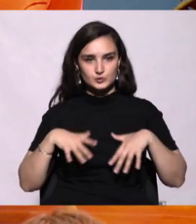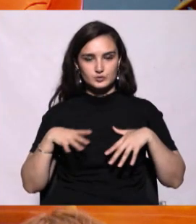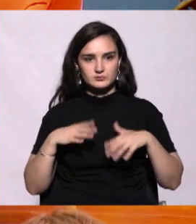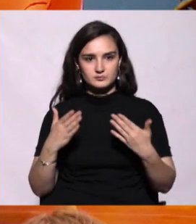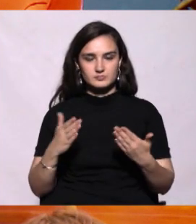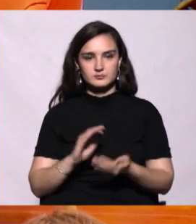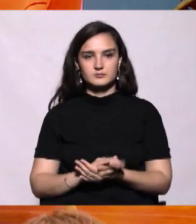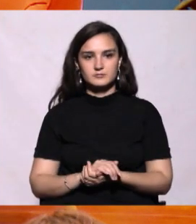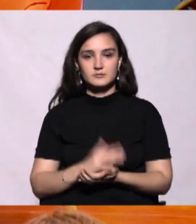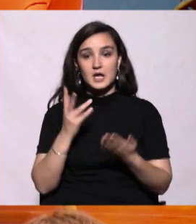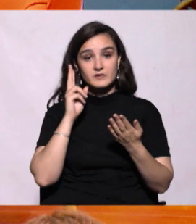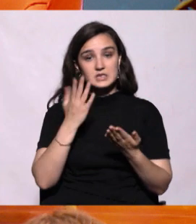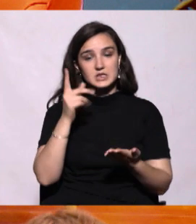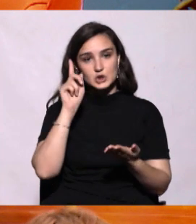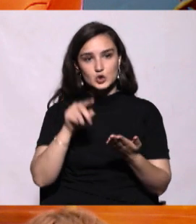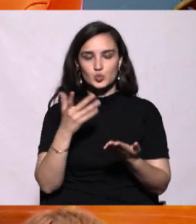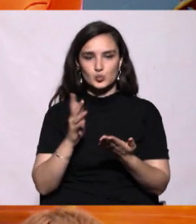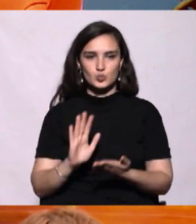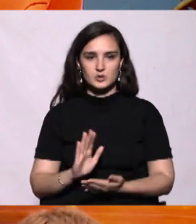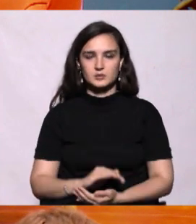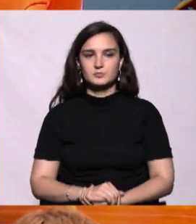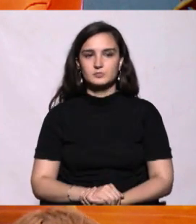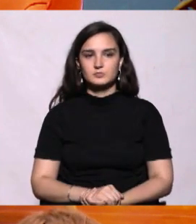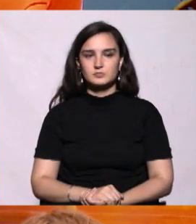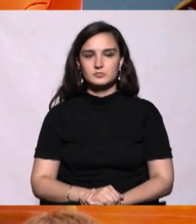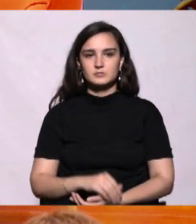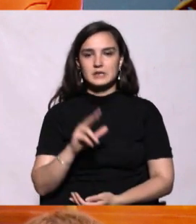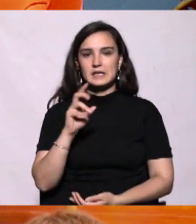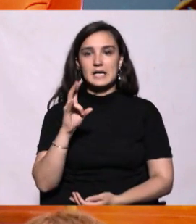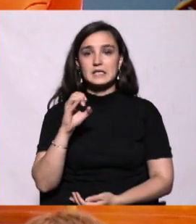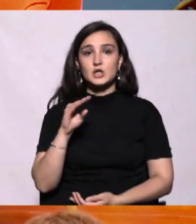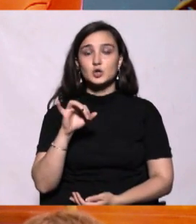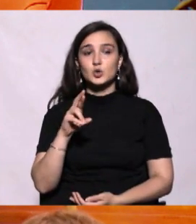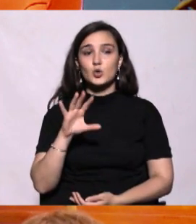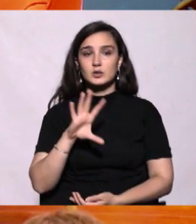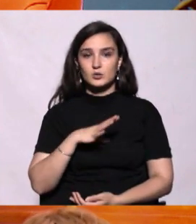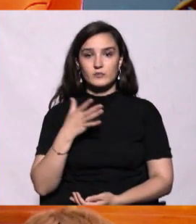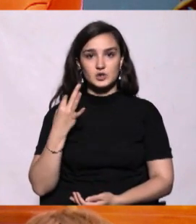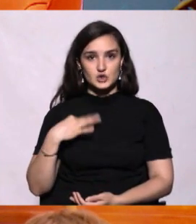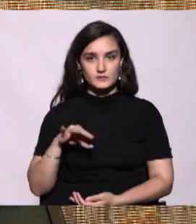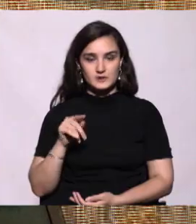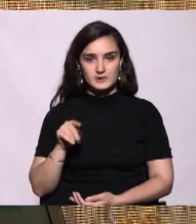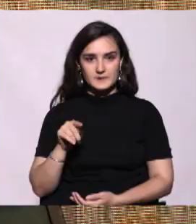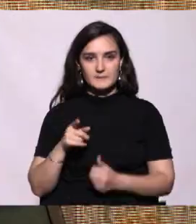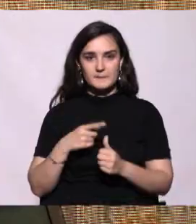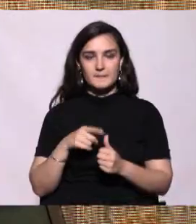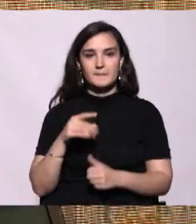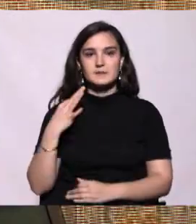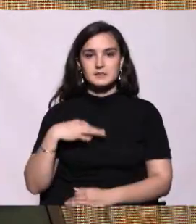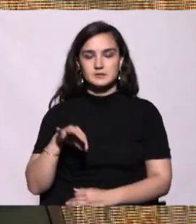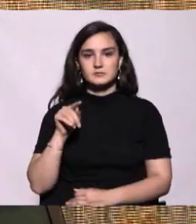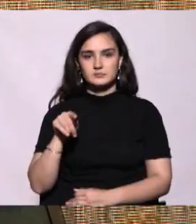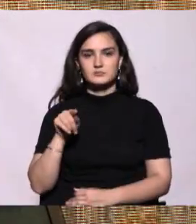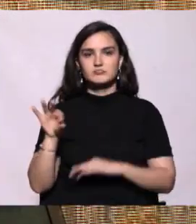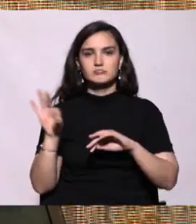you know. I don't know if you've known this, but I don't know. Mr. Conan Doyle had a son, his eldest son.